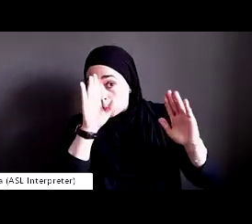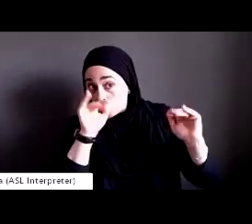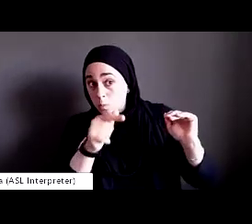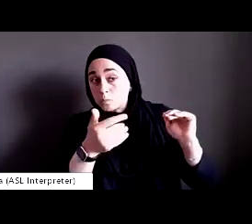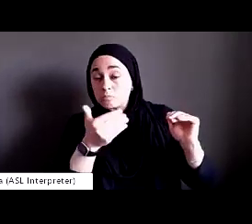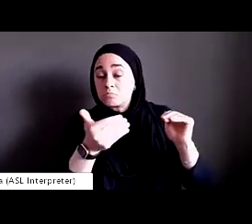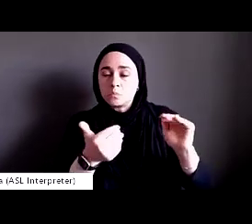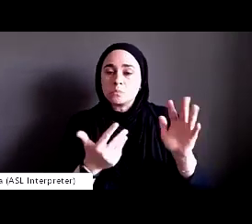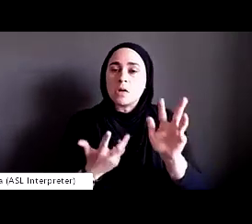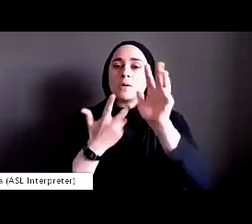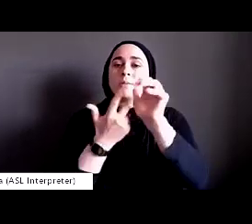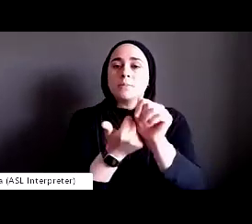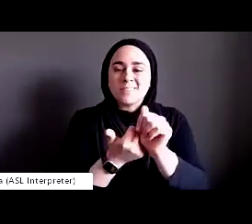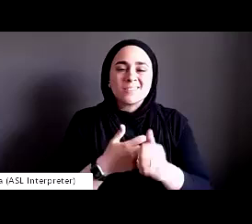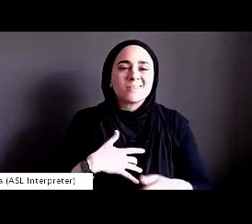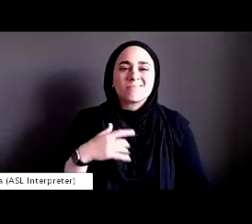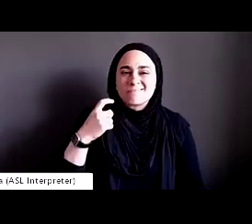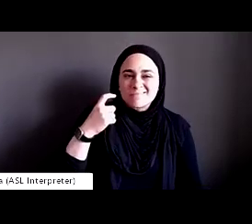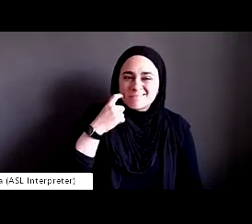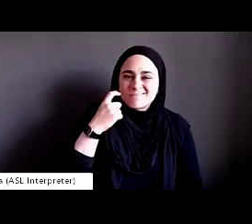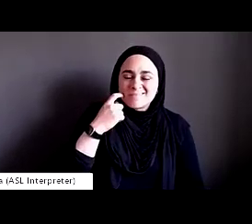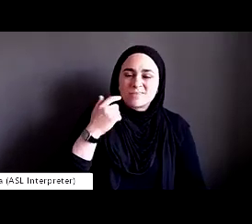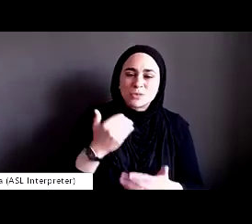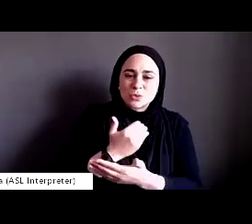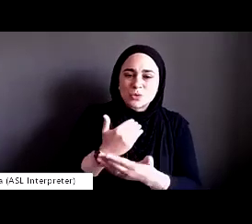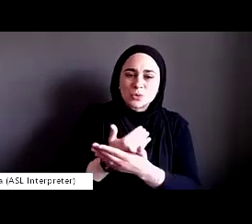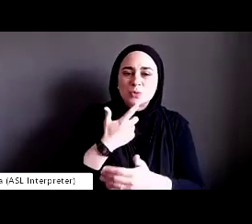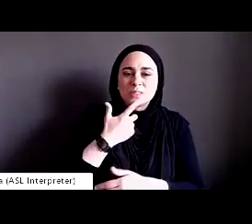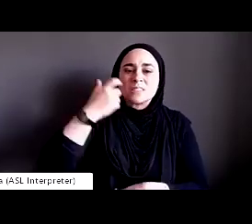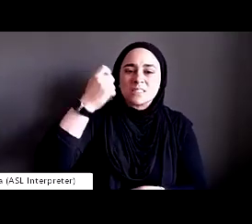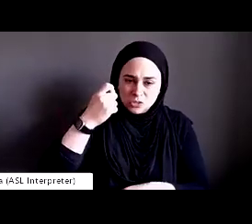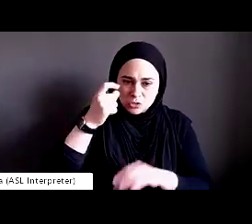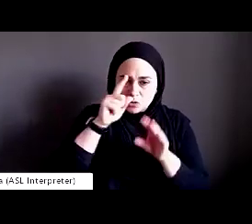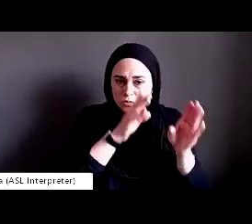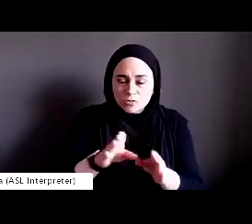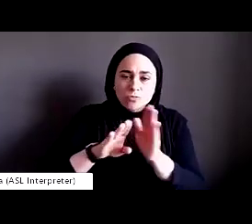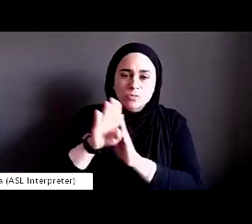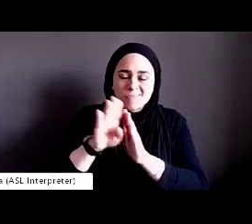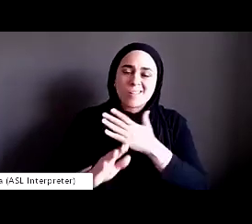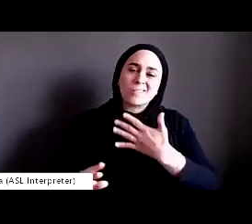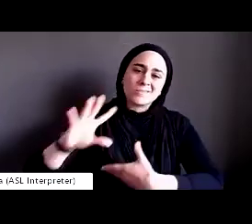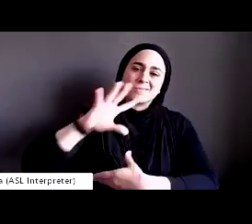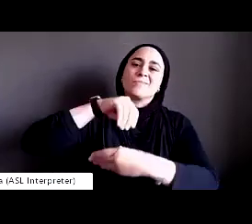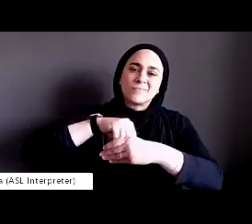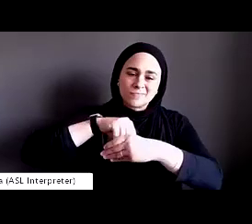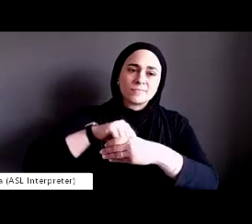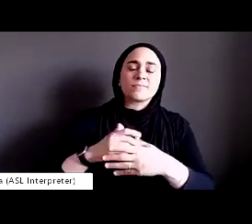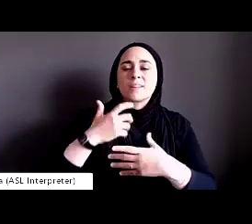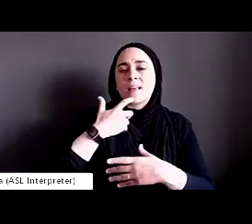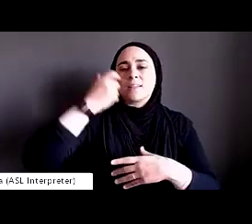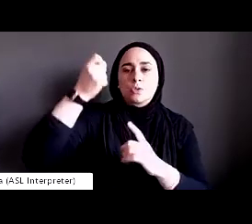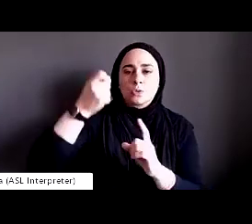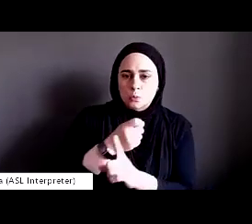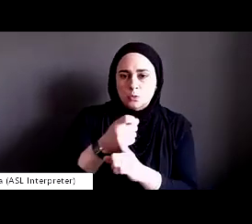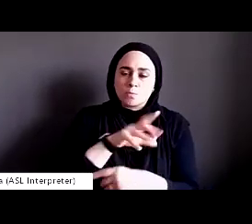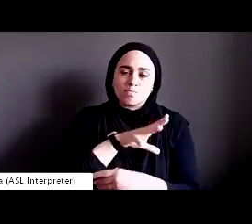We just had a new seniors strategy developed, and elder abuse is a key component in this. So we're excited at getting some of this